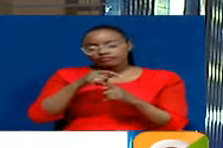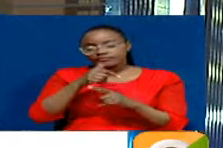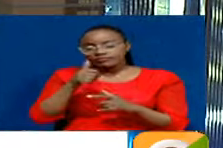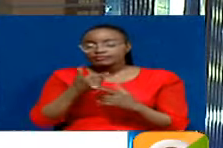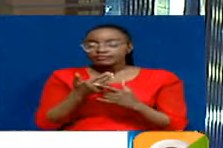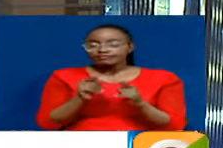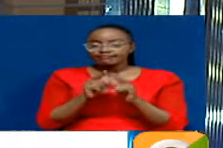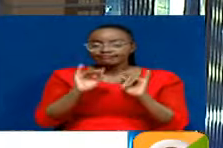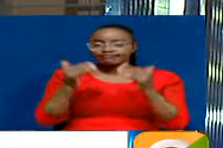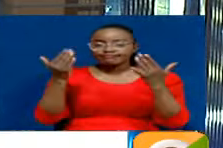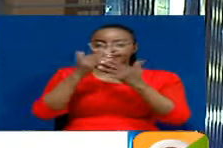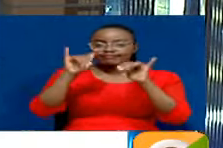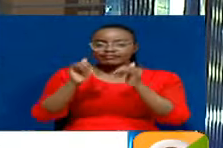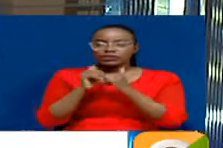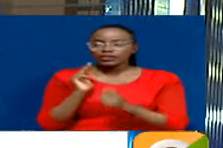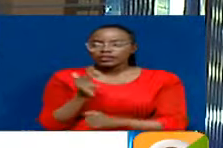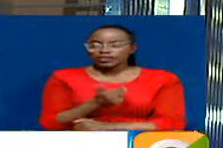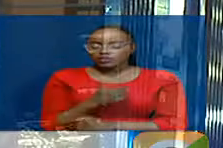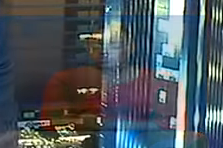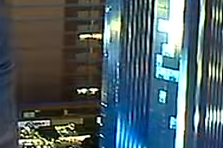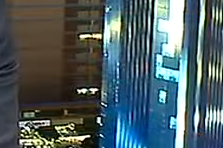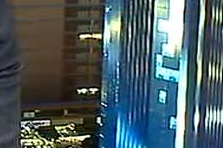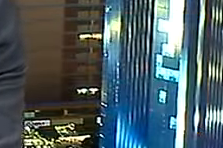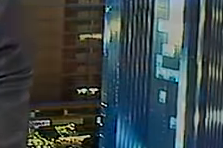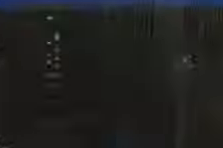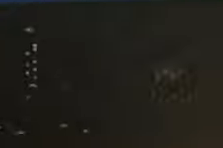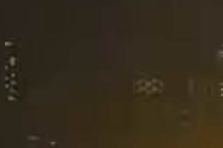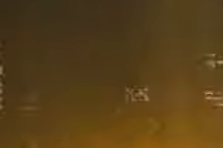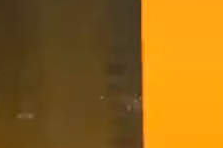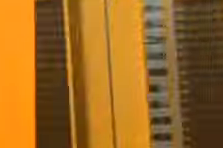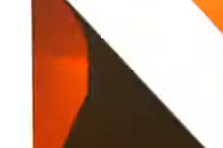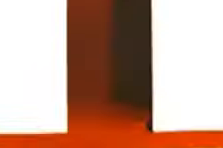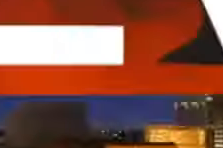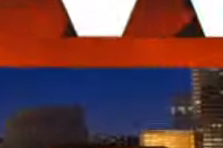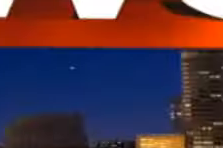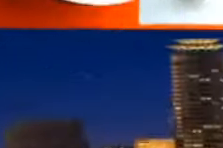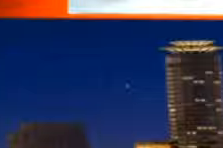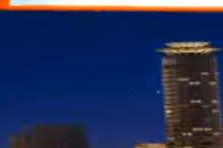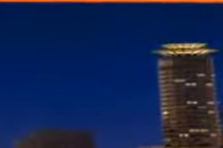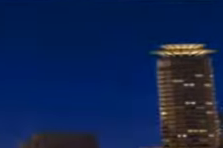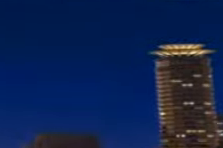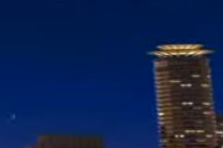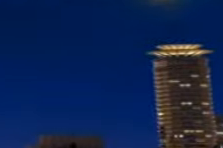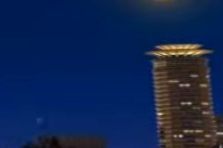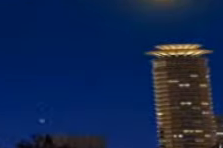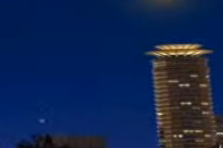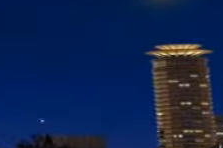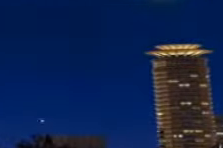of this break. You're watching Newsnight. Stay with us. We'll be right back.